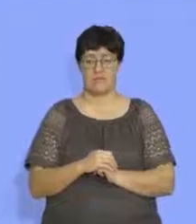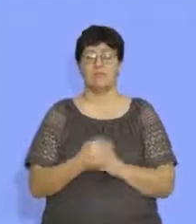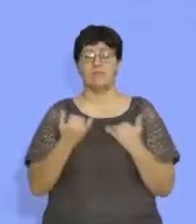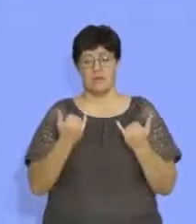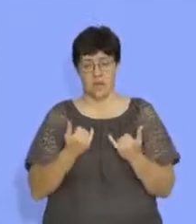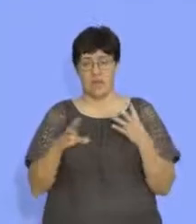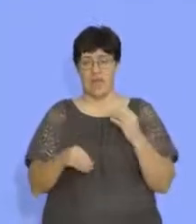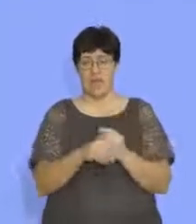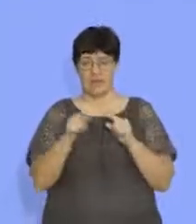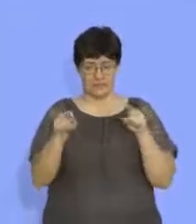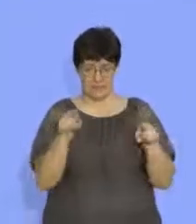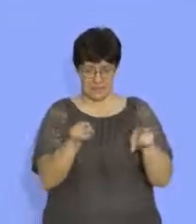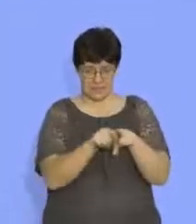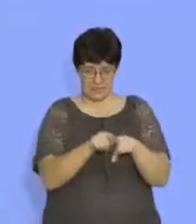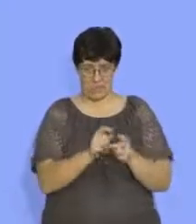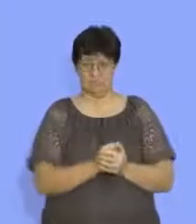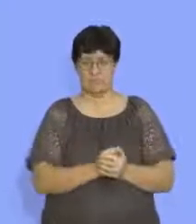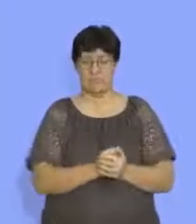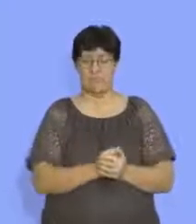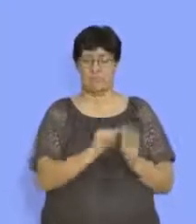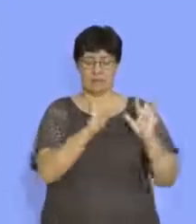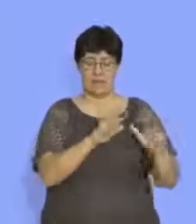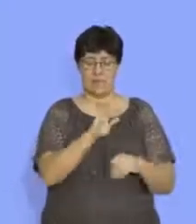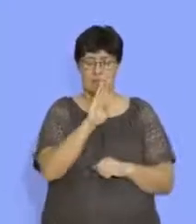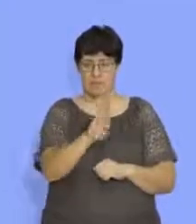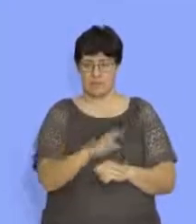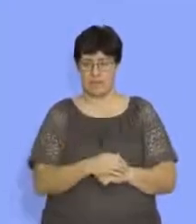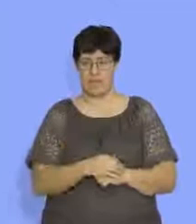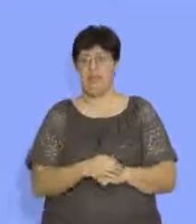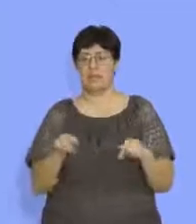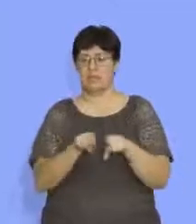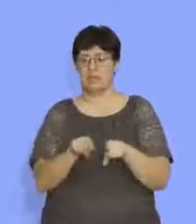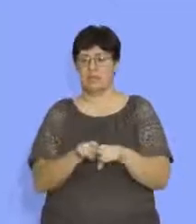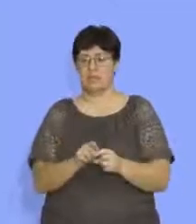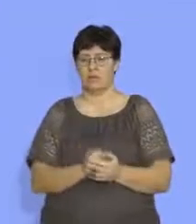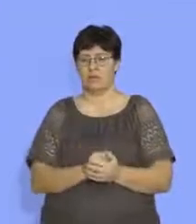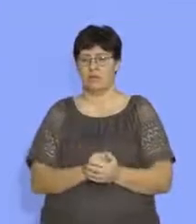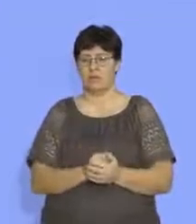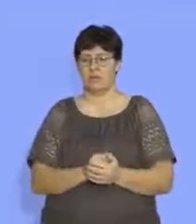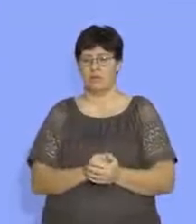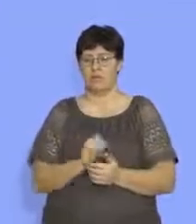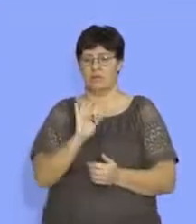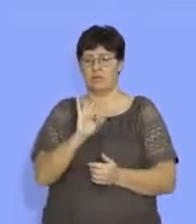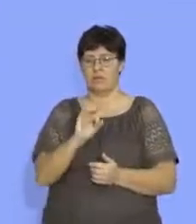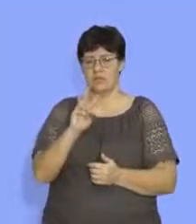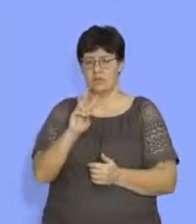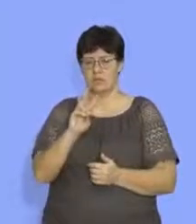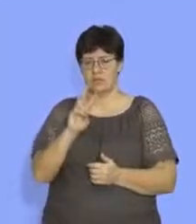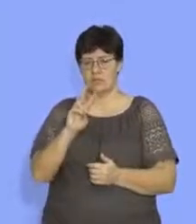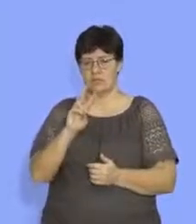326, right? And then I add my like terms. This will give me 10B is equals